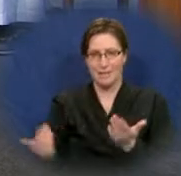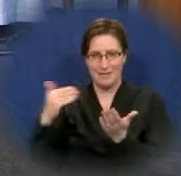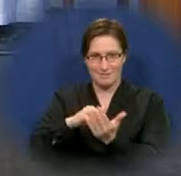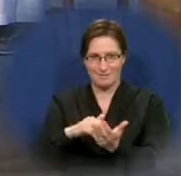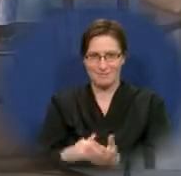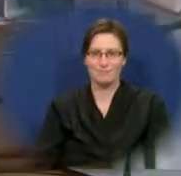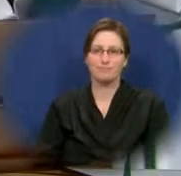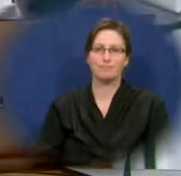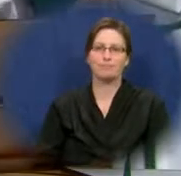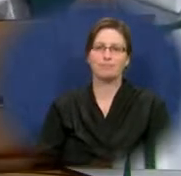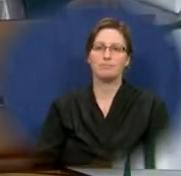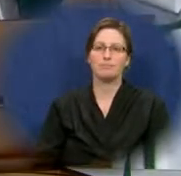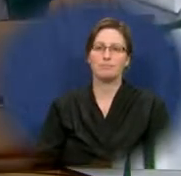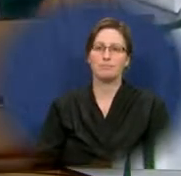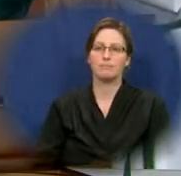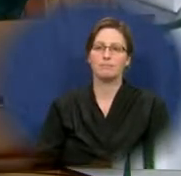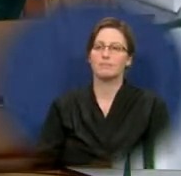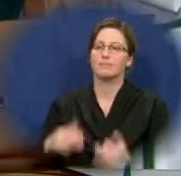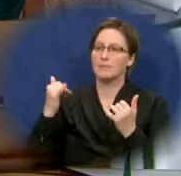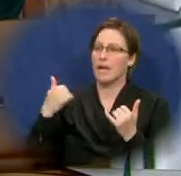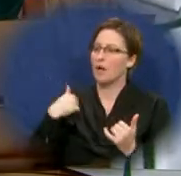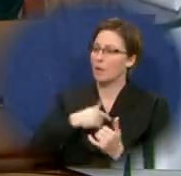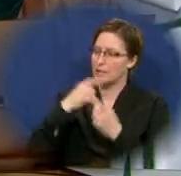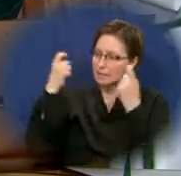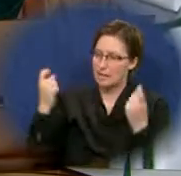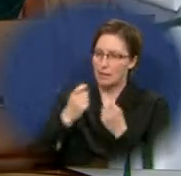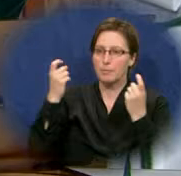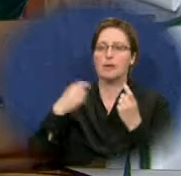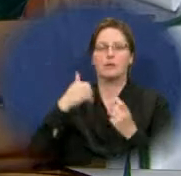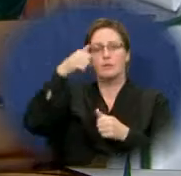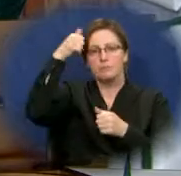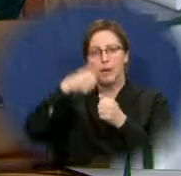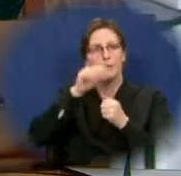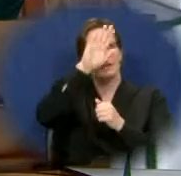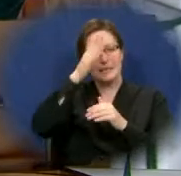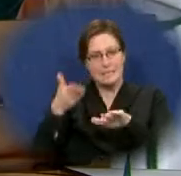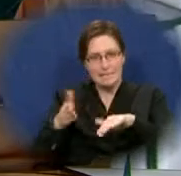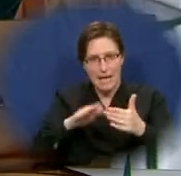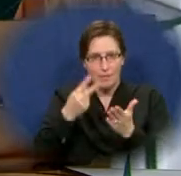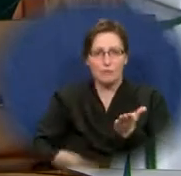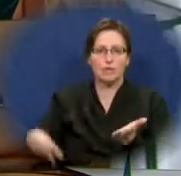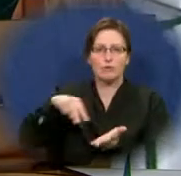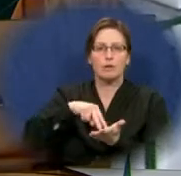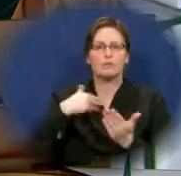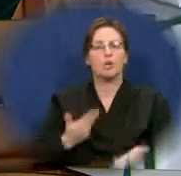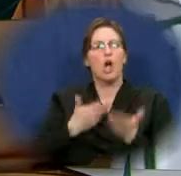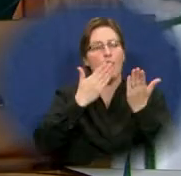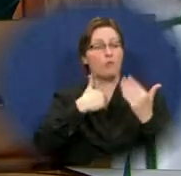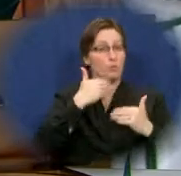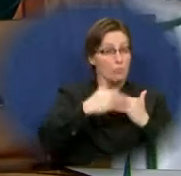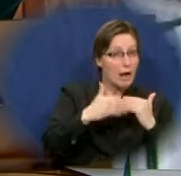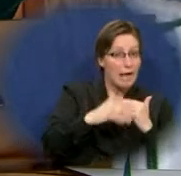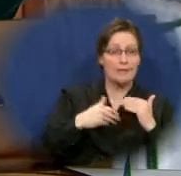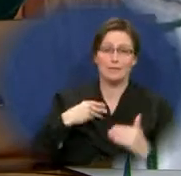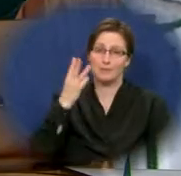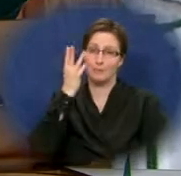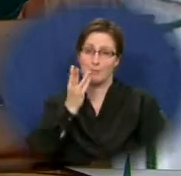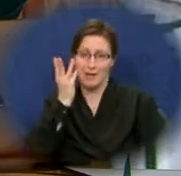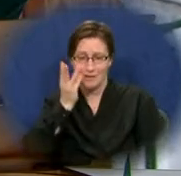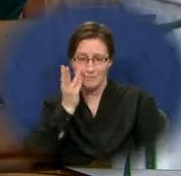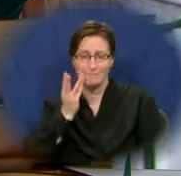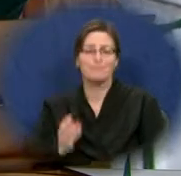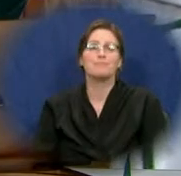again. Therefore, as we celebrate the memorial of his death and resurrection, we offer you, Lord, the bread of life and the chalice